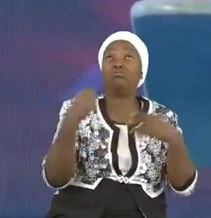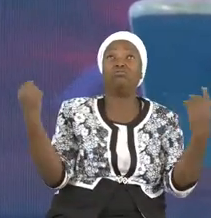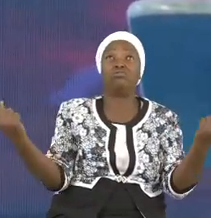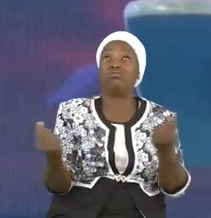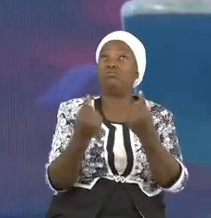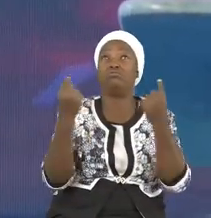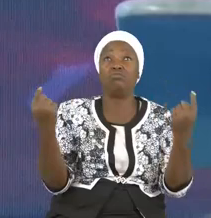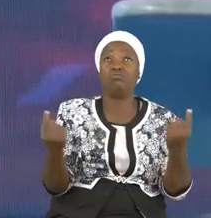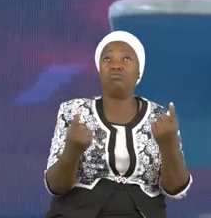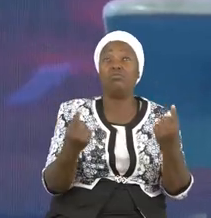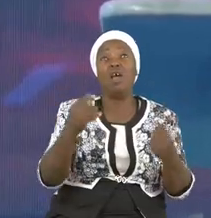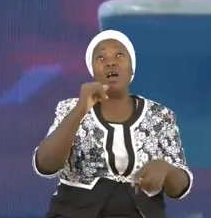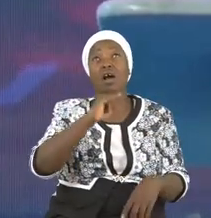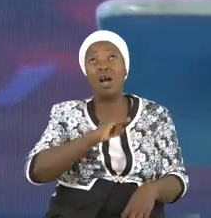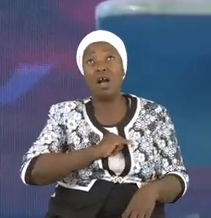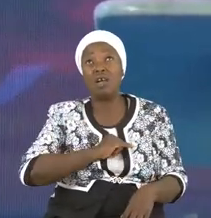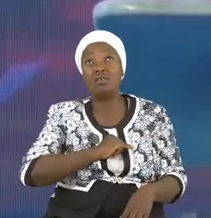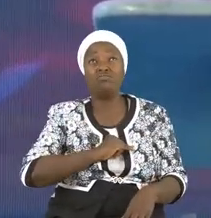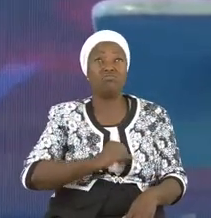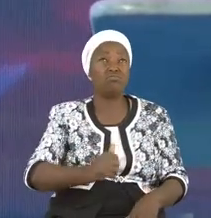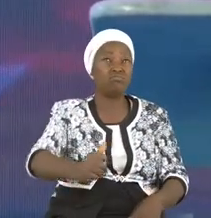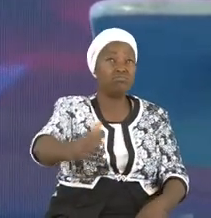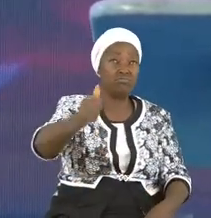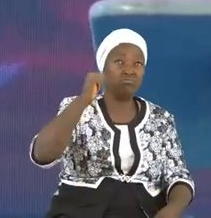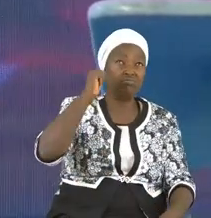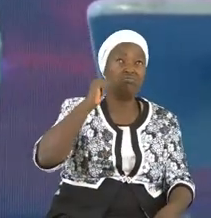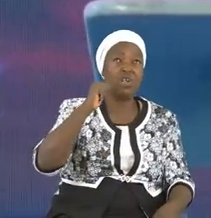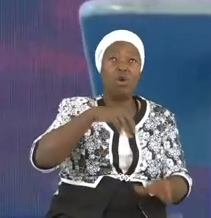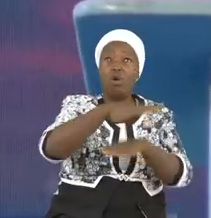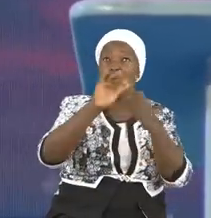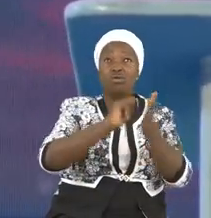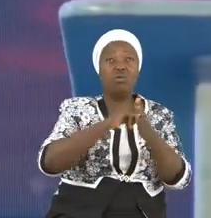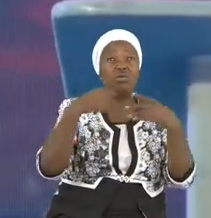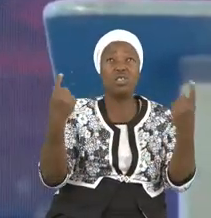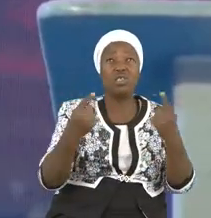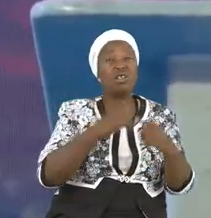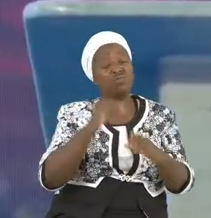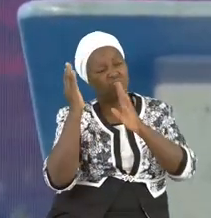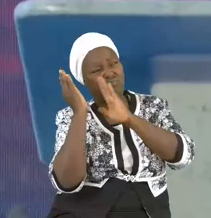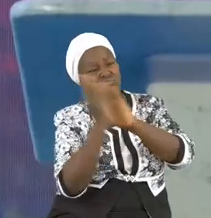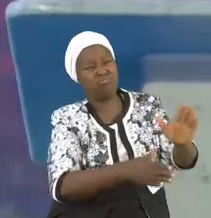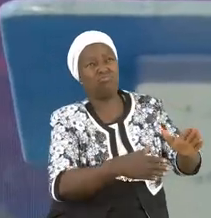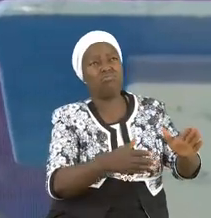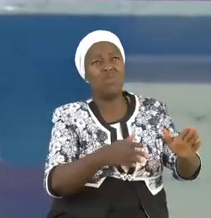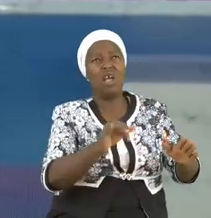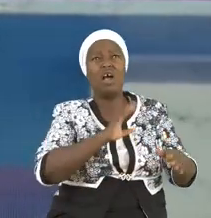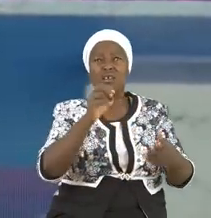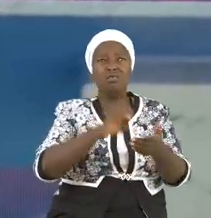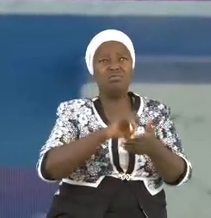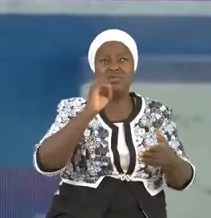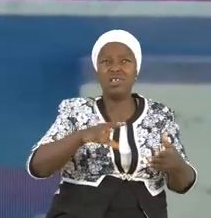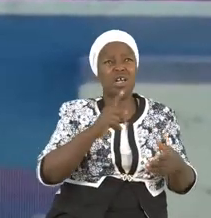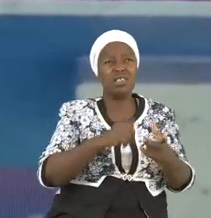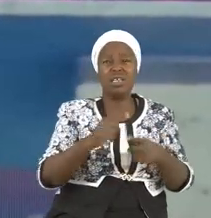I reject. All those things I remove. I renounce. And now I come to